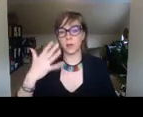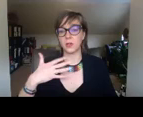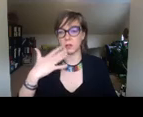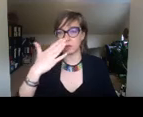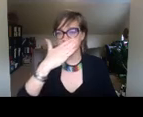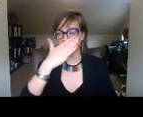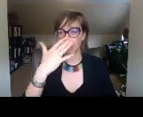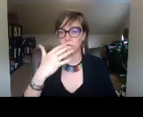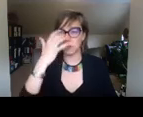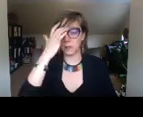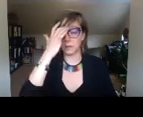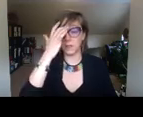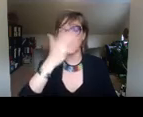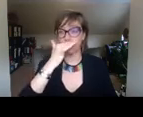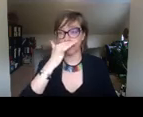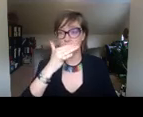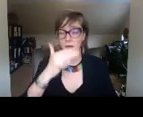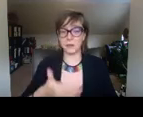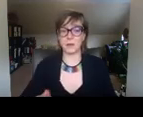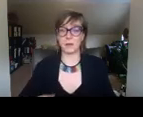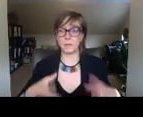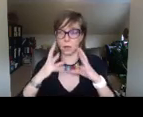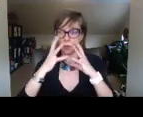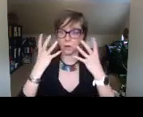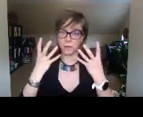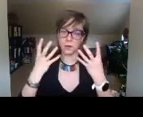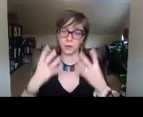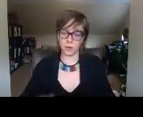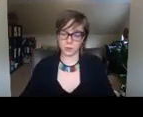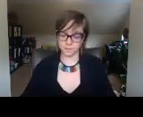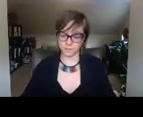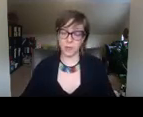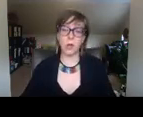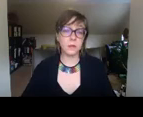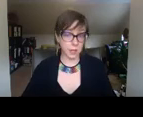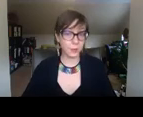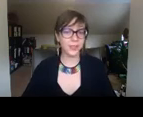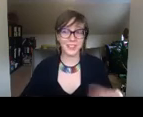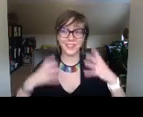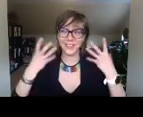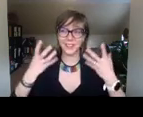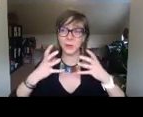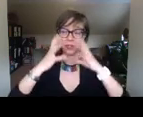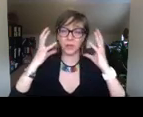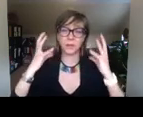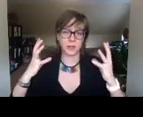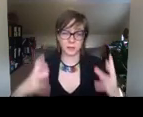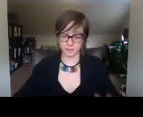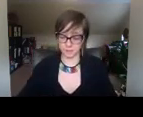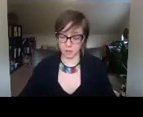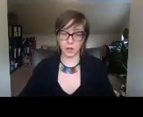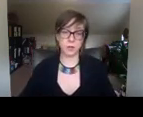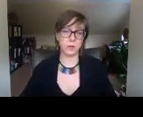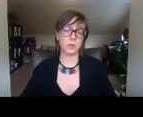or the patient, depending on who's being seen with the mask, a lot of the language is in the expression on the